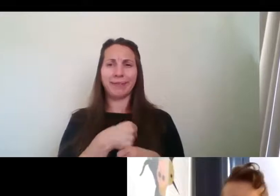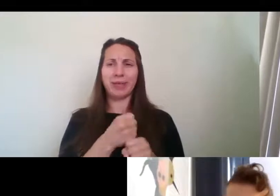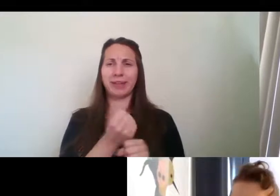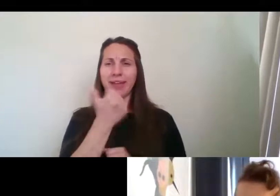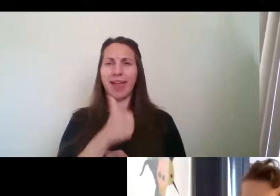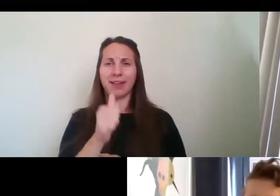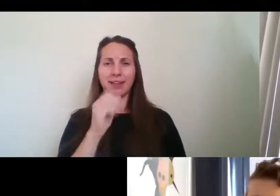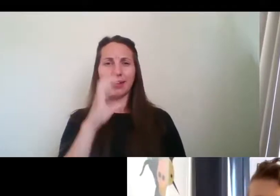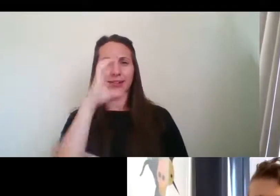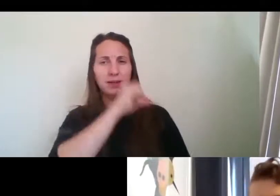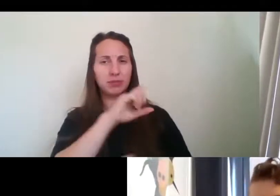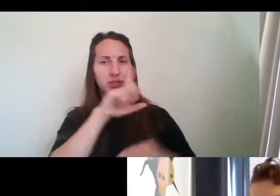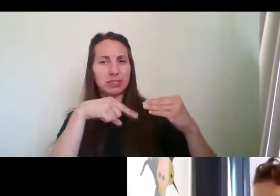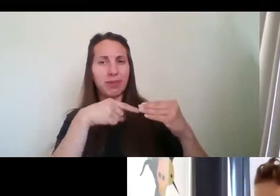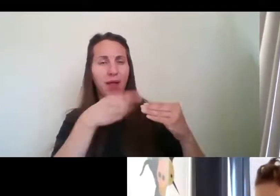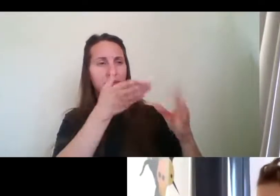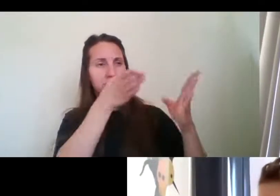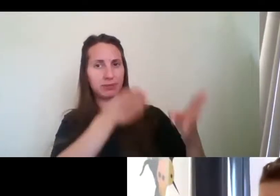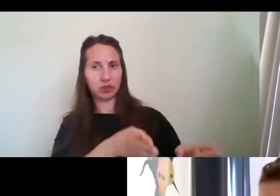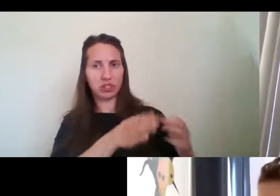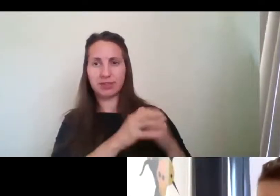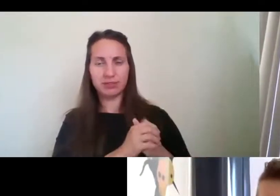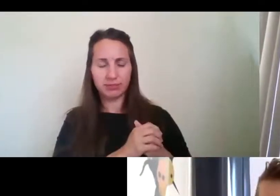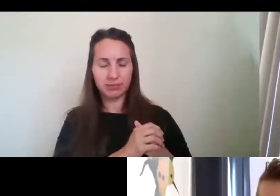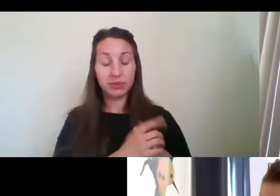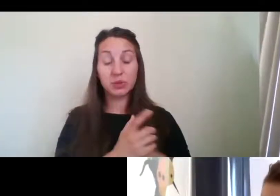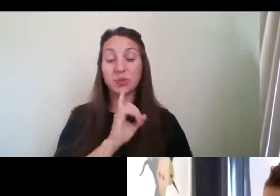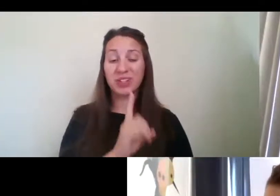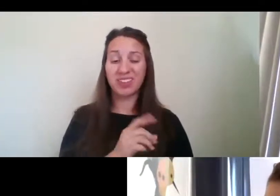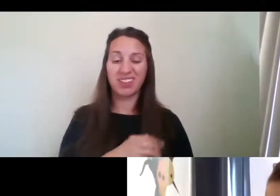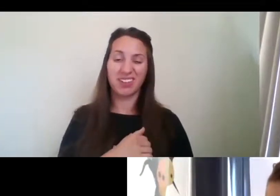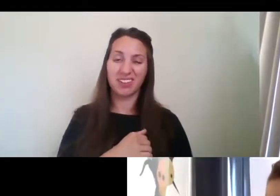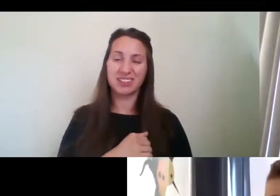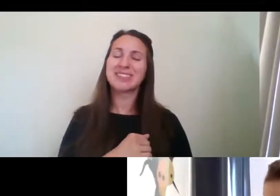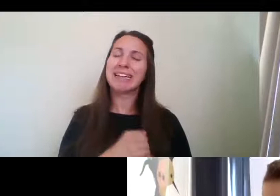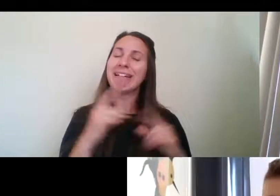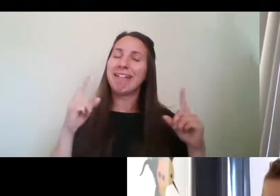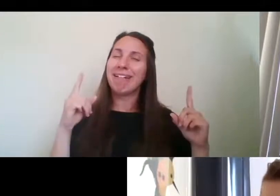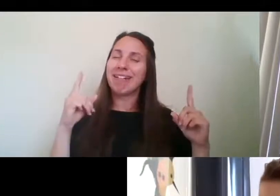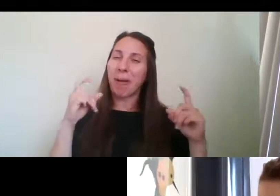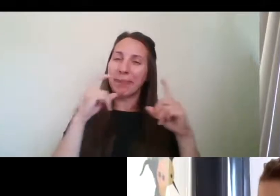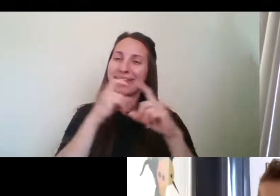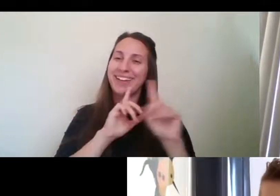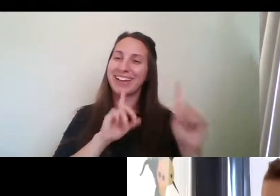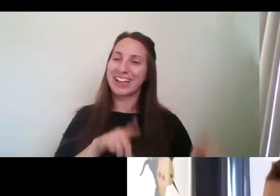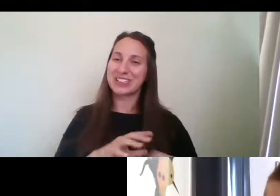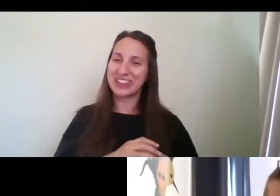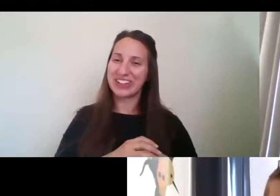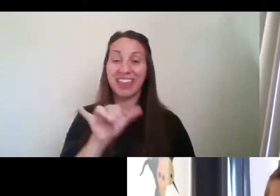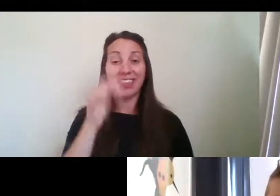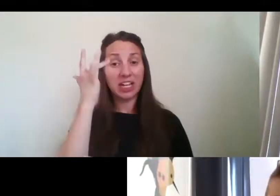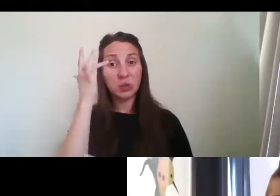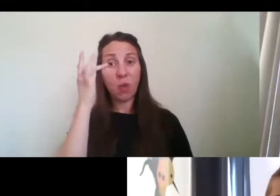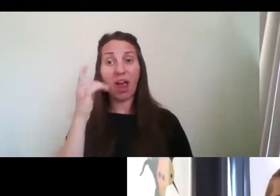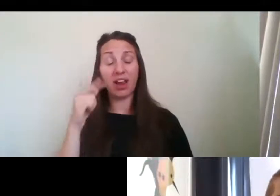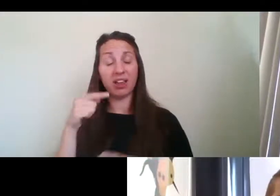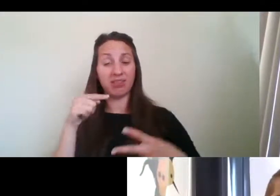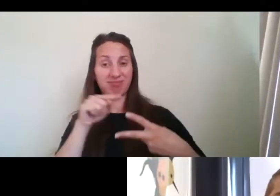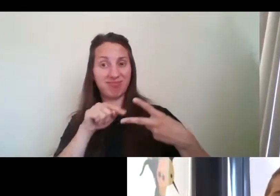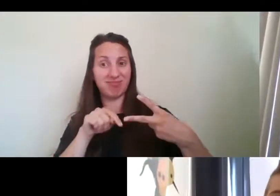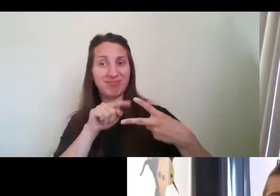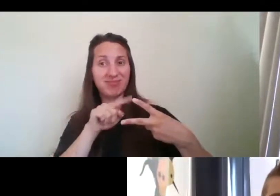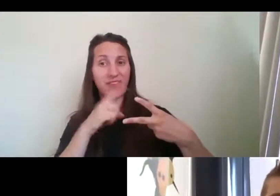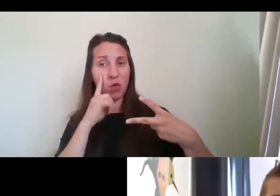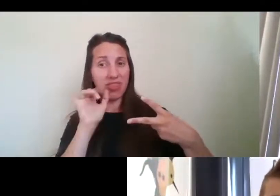we say something like that. So really it's complicated. And this is why the sort of cornerstone there is if you're